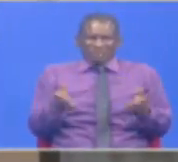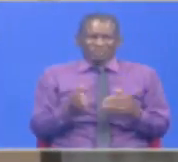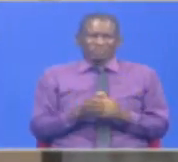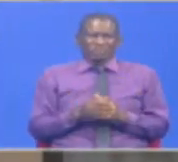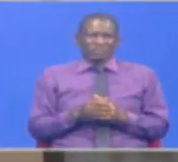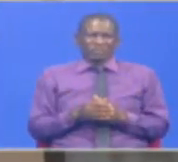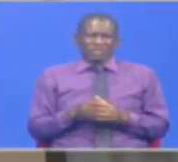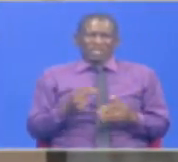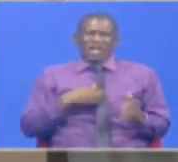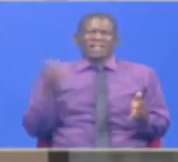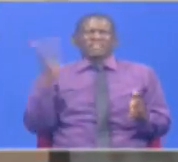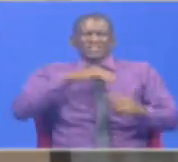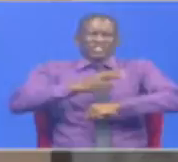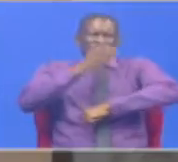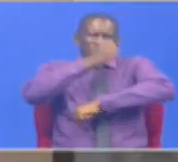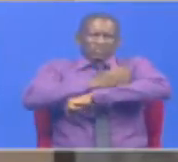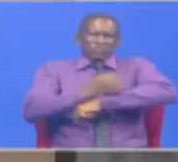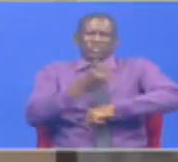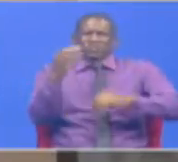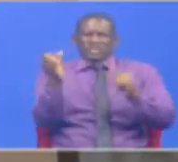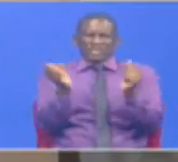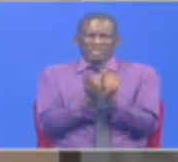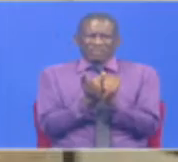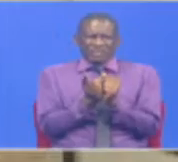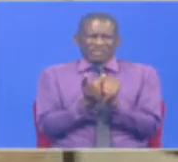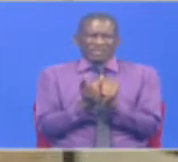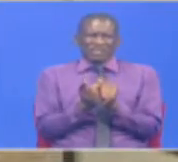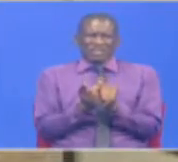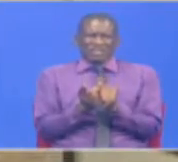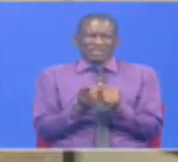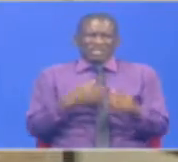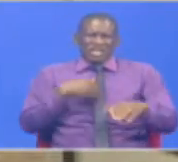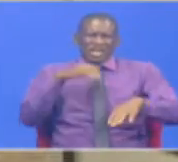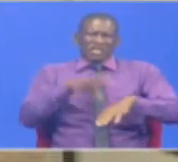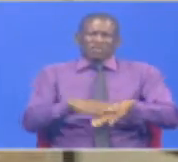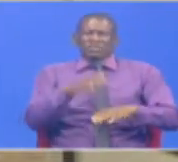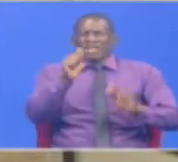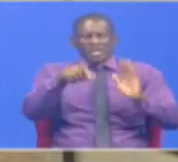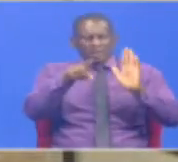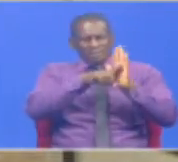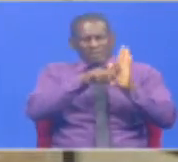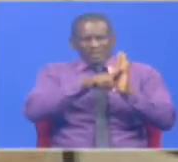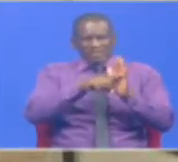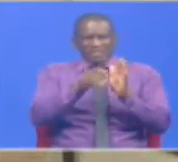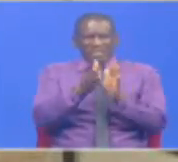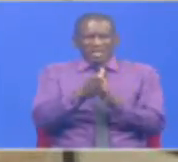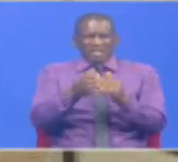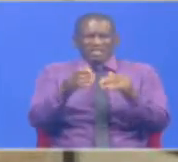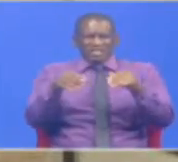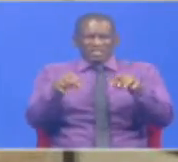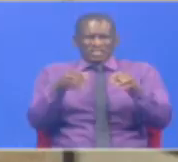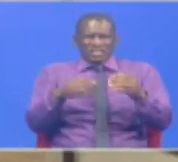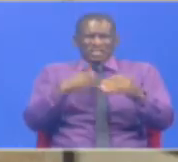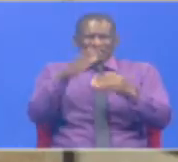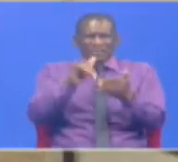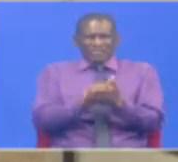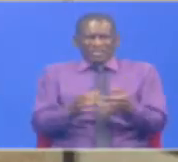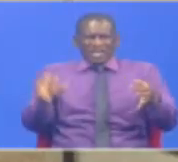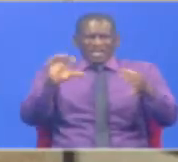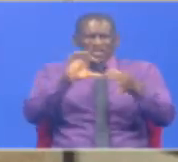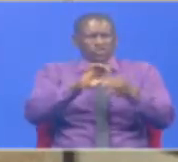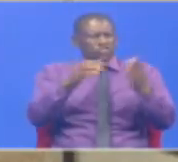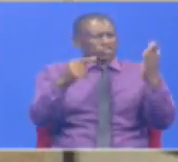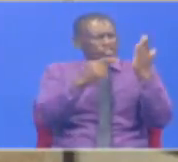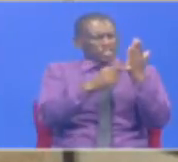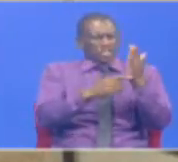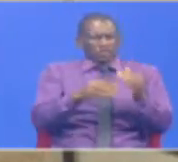I cleared high school in 2011. I got an A-minus and I was admitted to Technical University